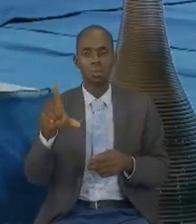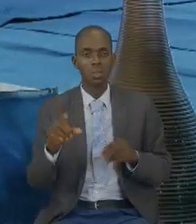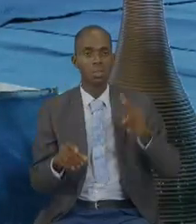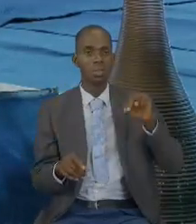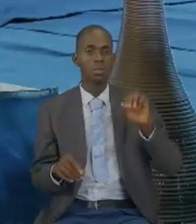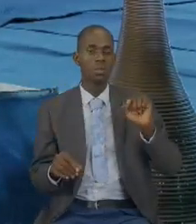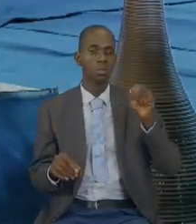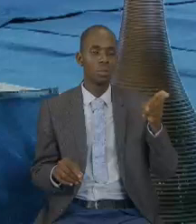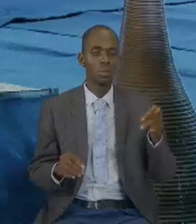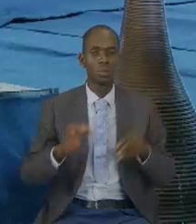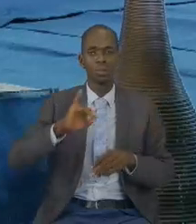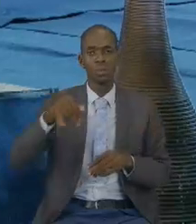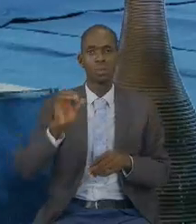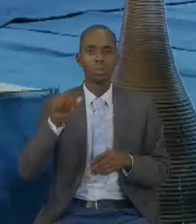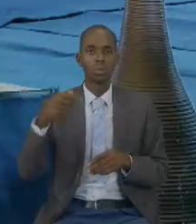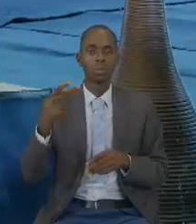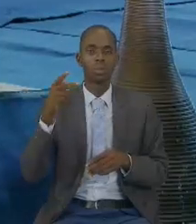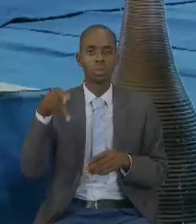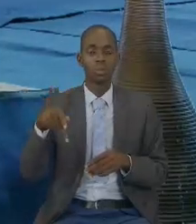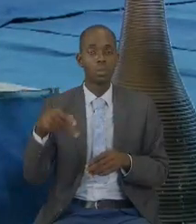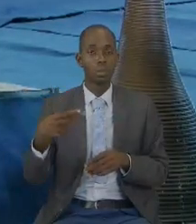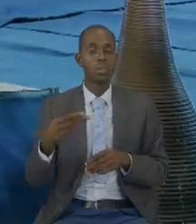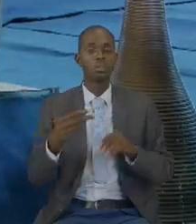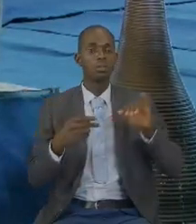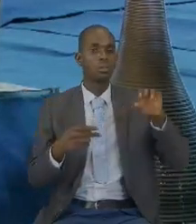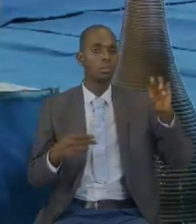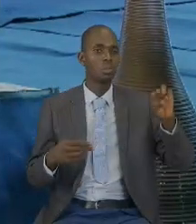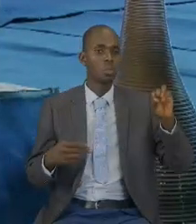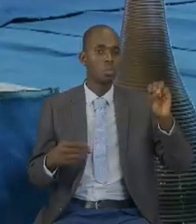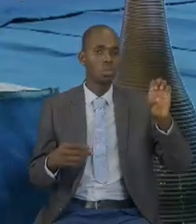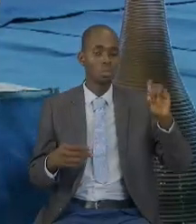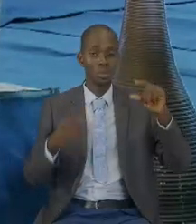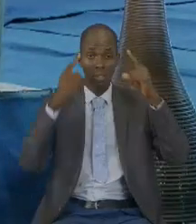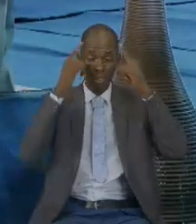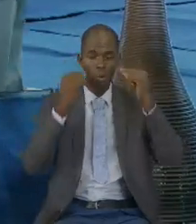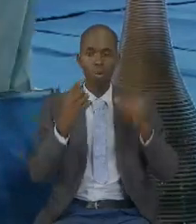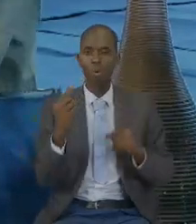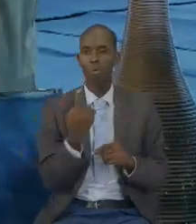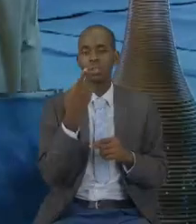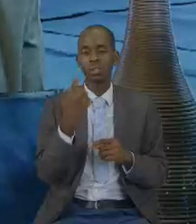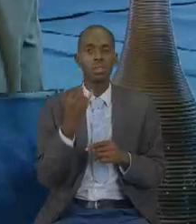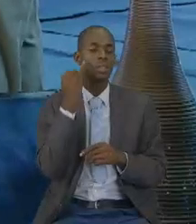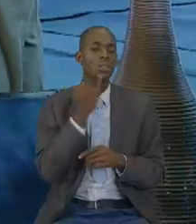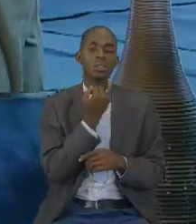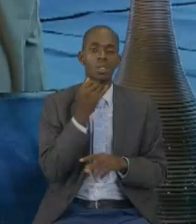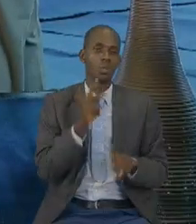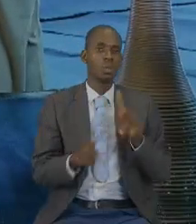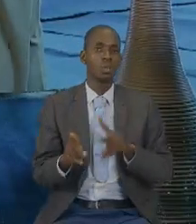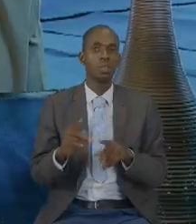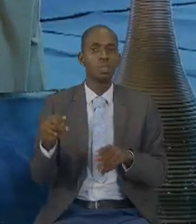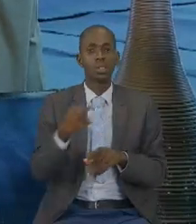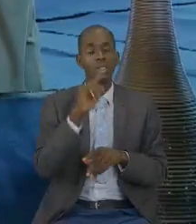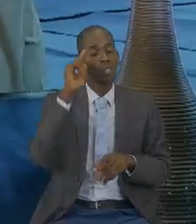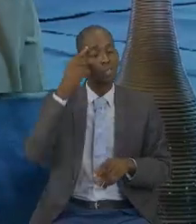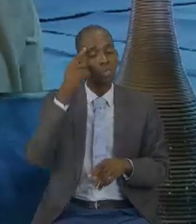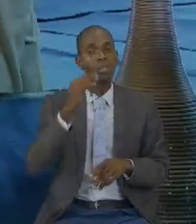Joseph and Moses, and only the Israelites. They thought heaven was for